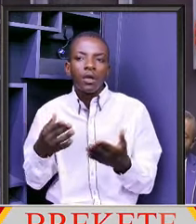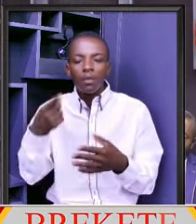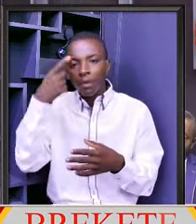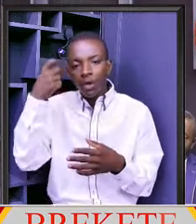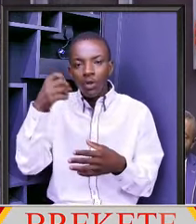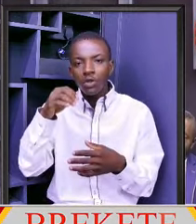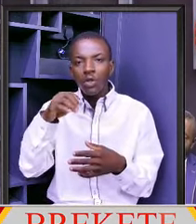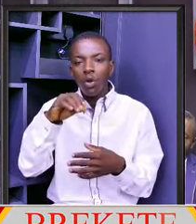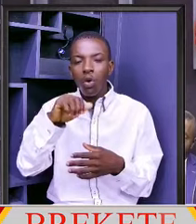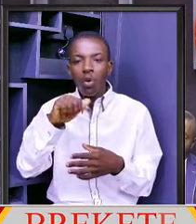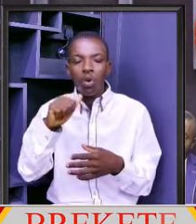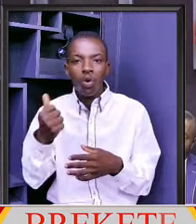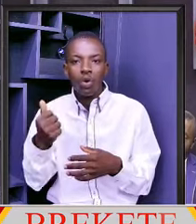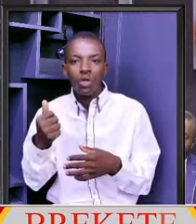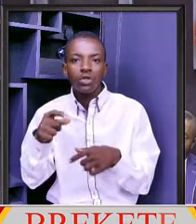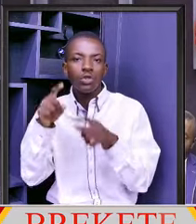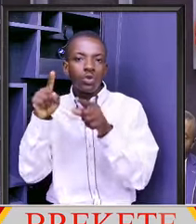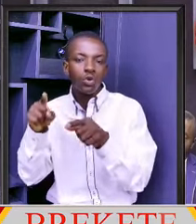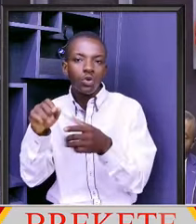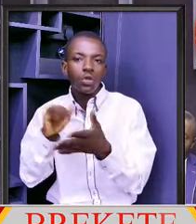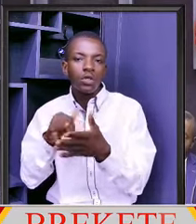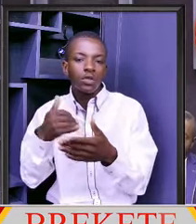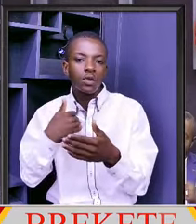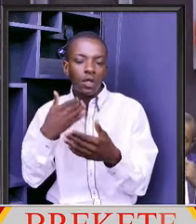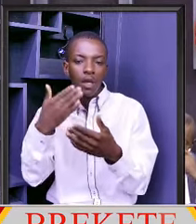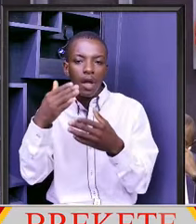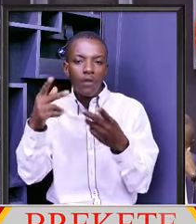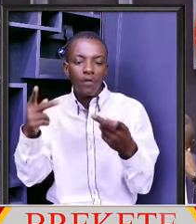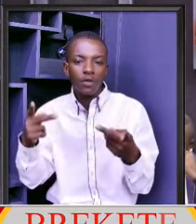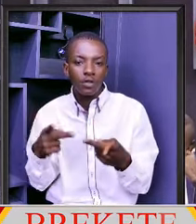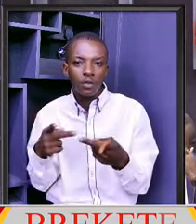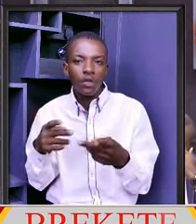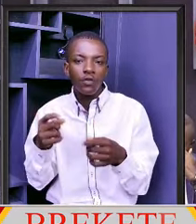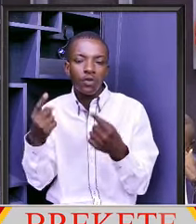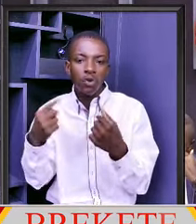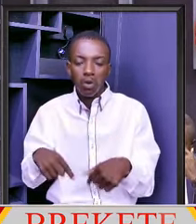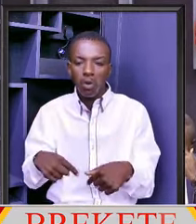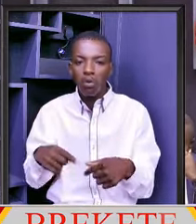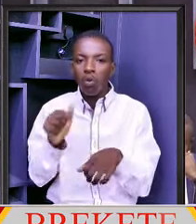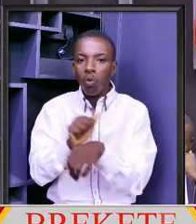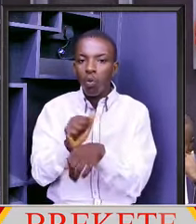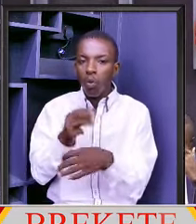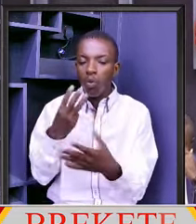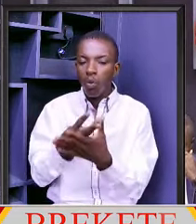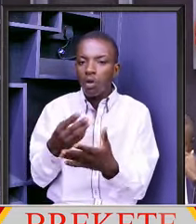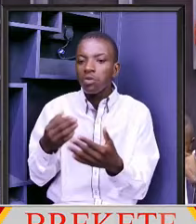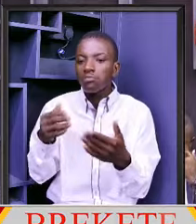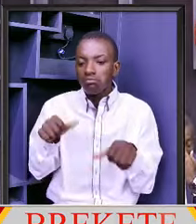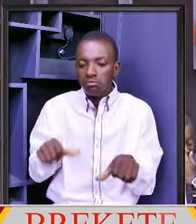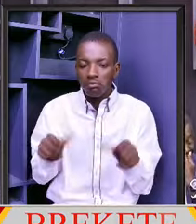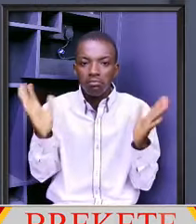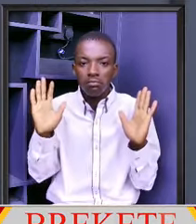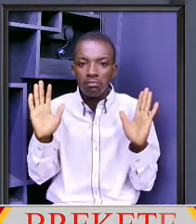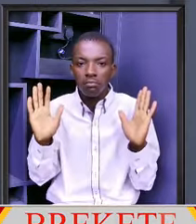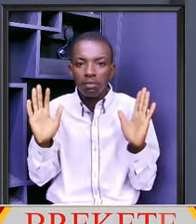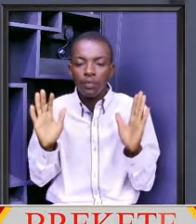now because others go, now they get space. If you come, you